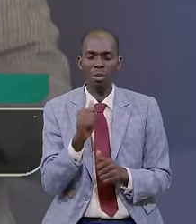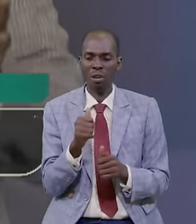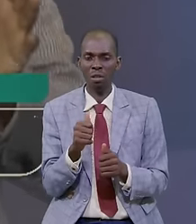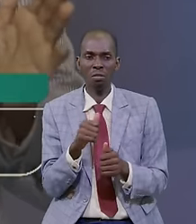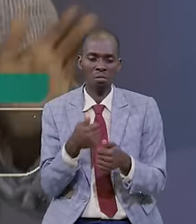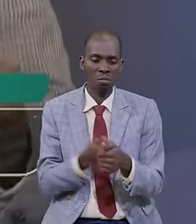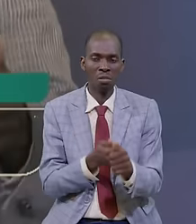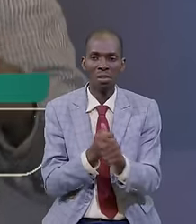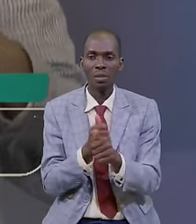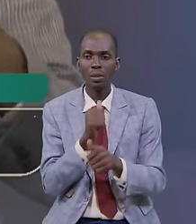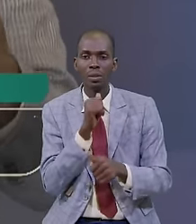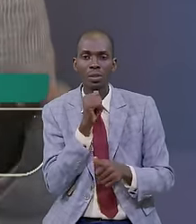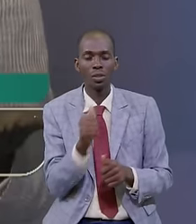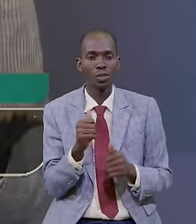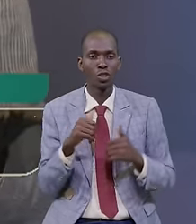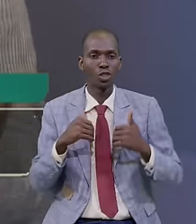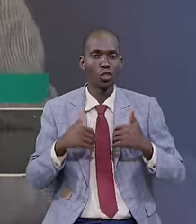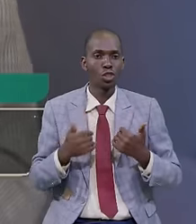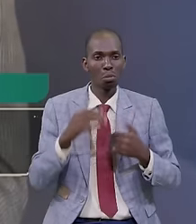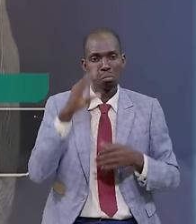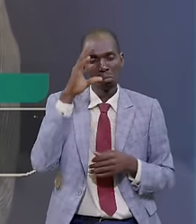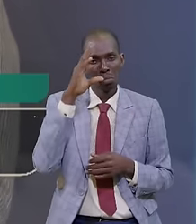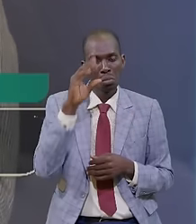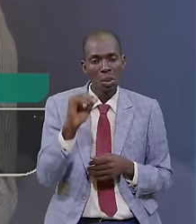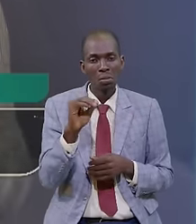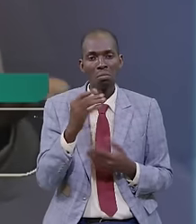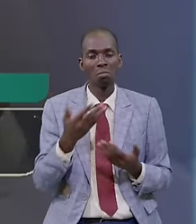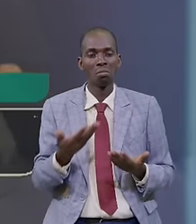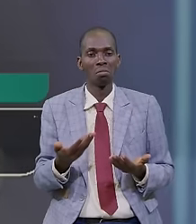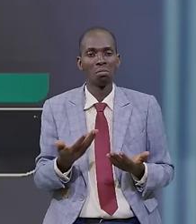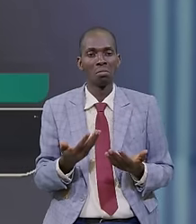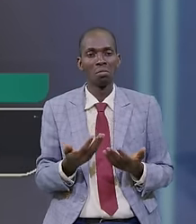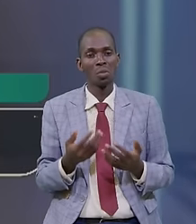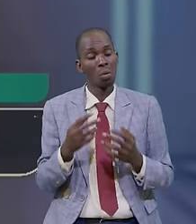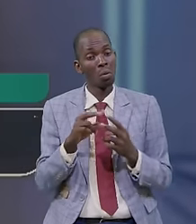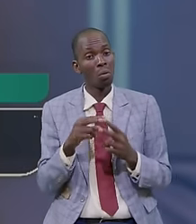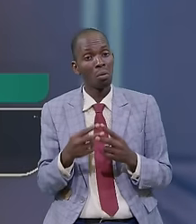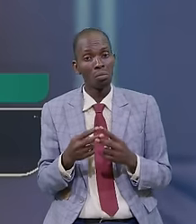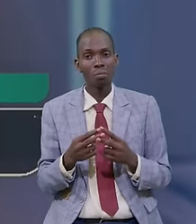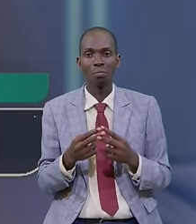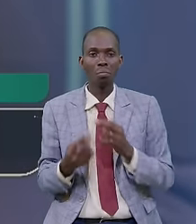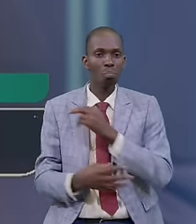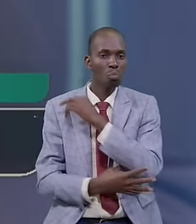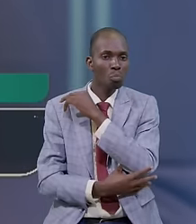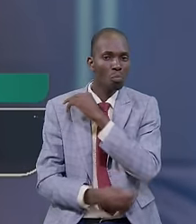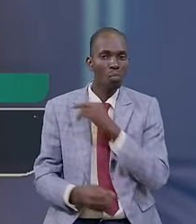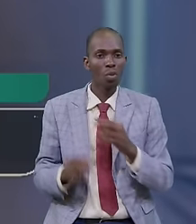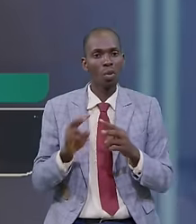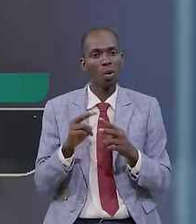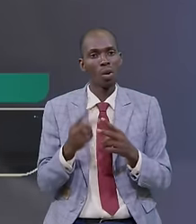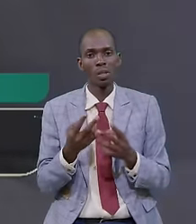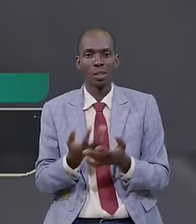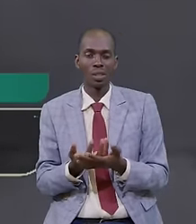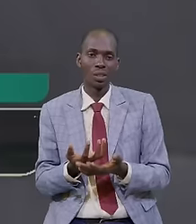followed not, whether young men or any other poor